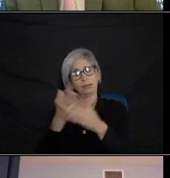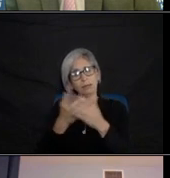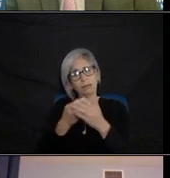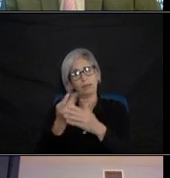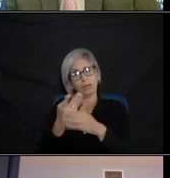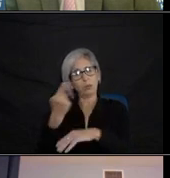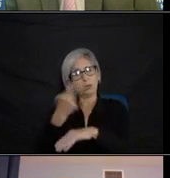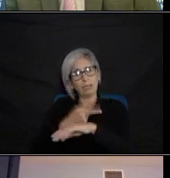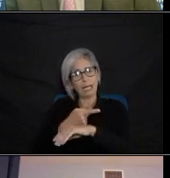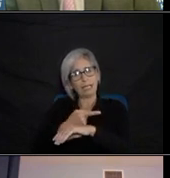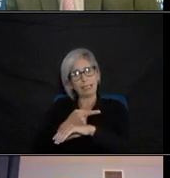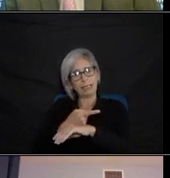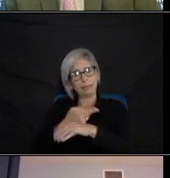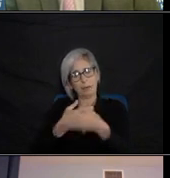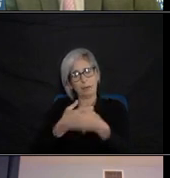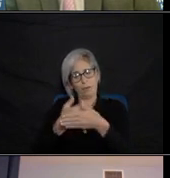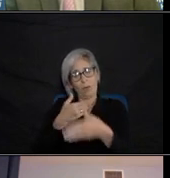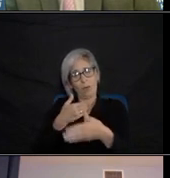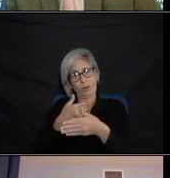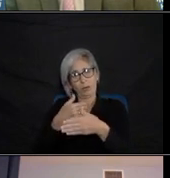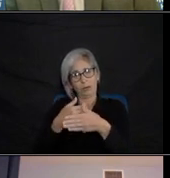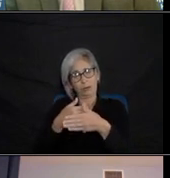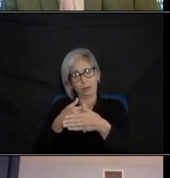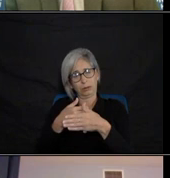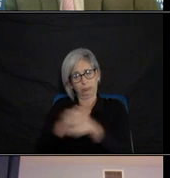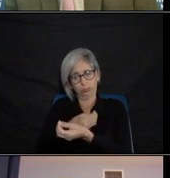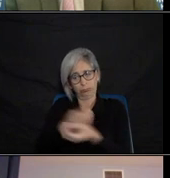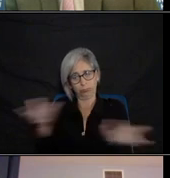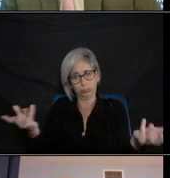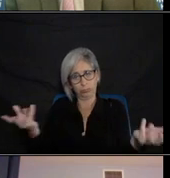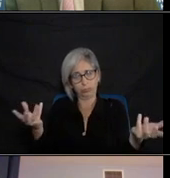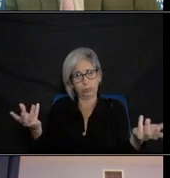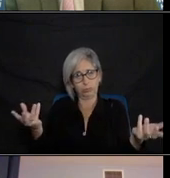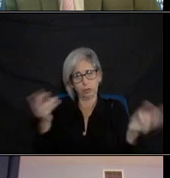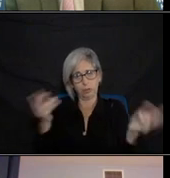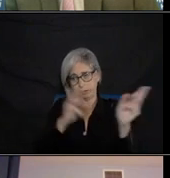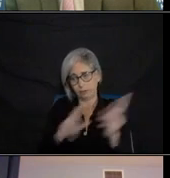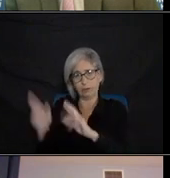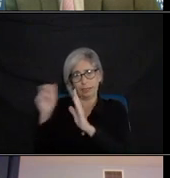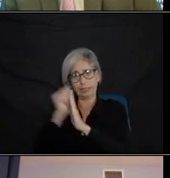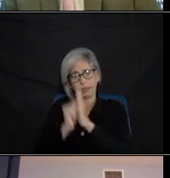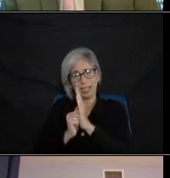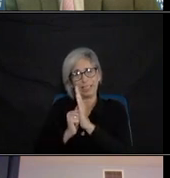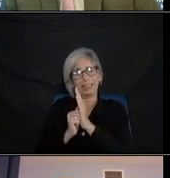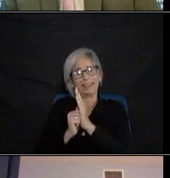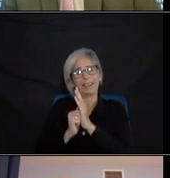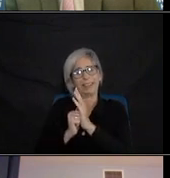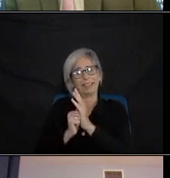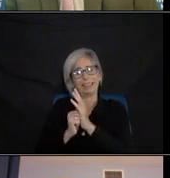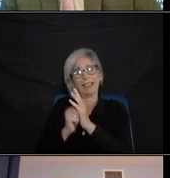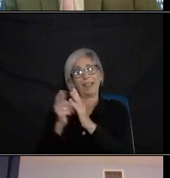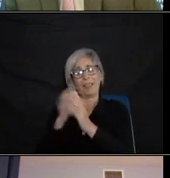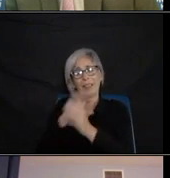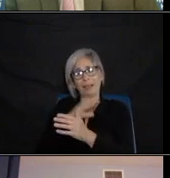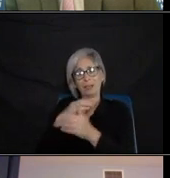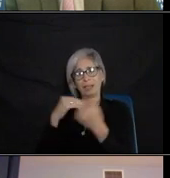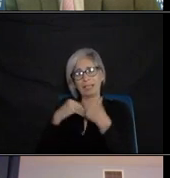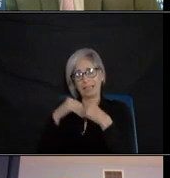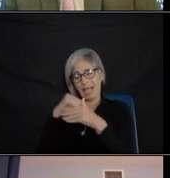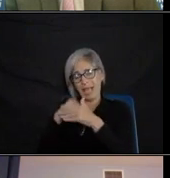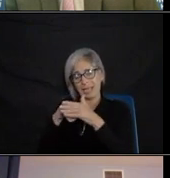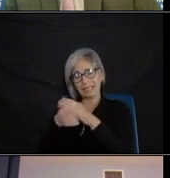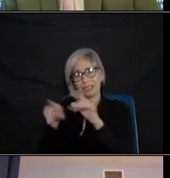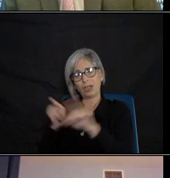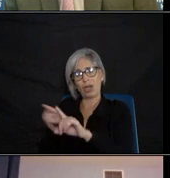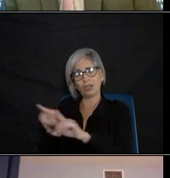I would think, the distribution or preparation of the agenda. so that not only the commission has access to it,